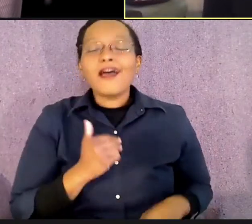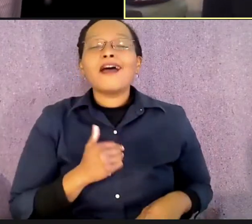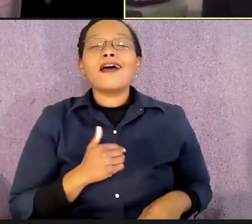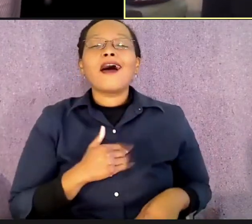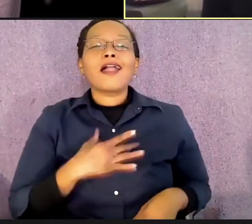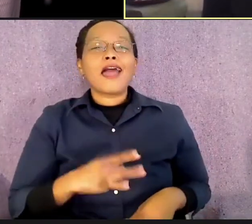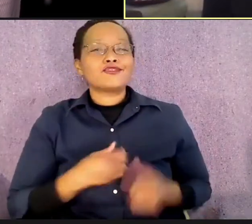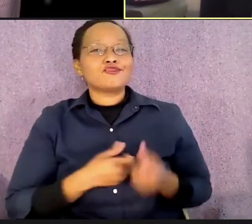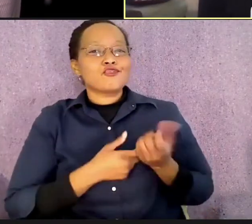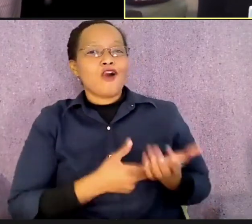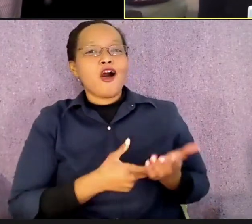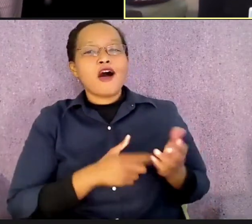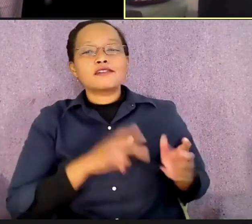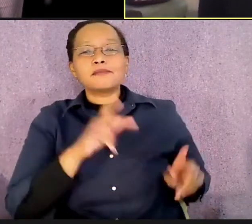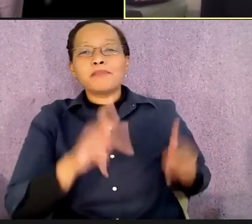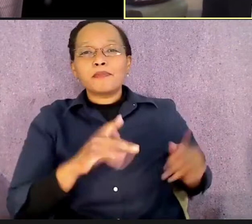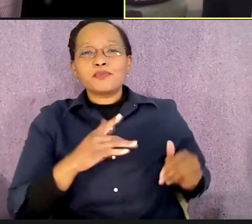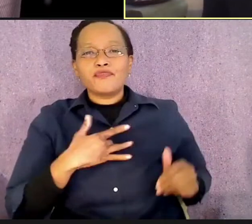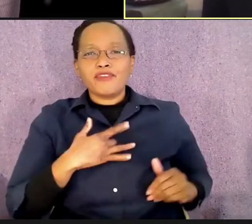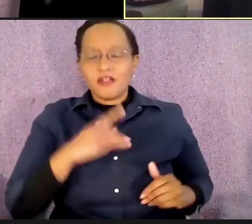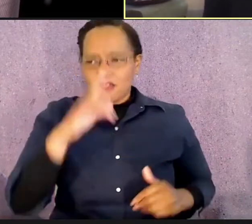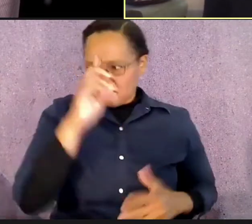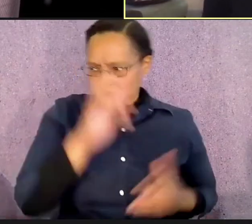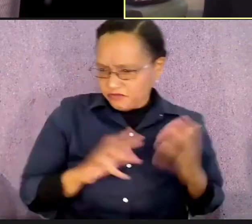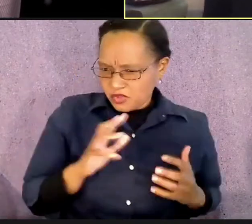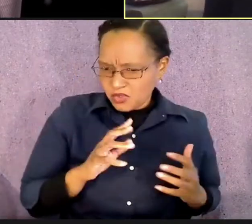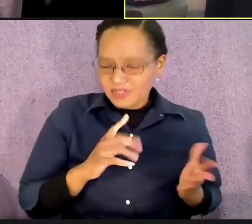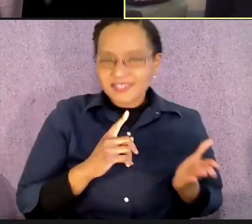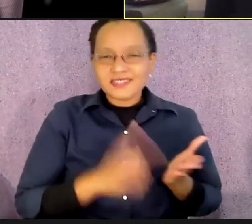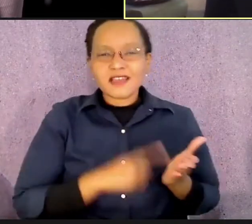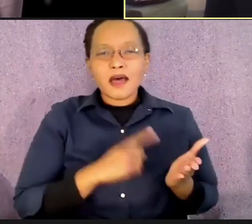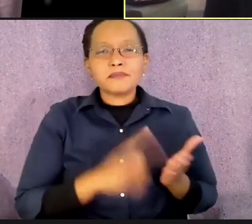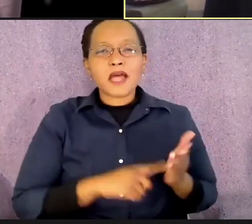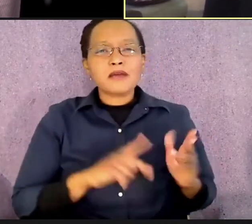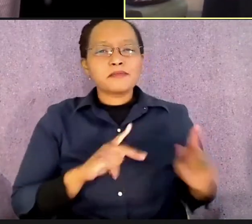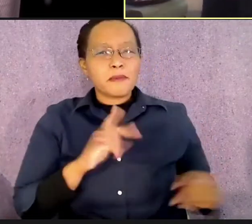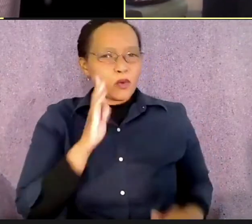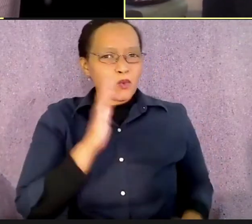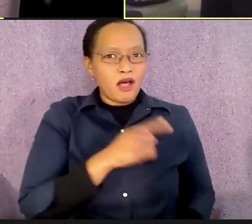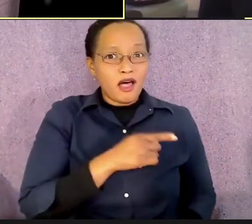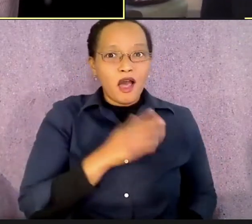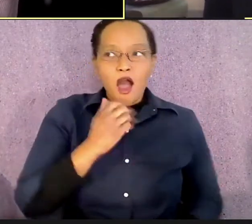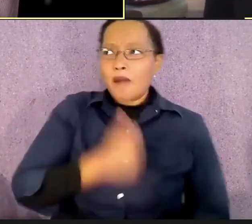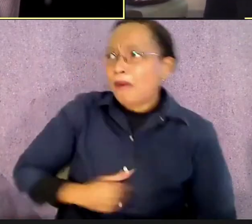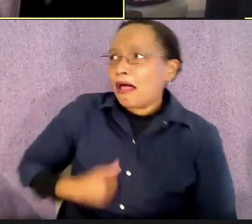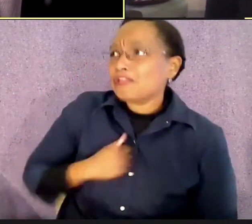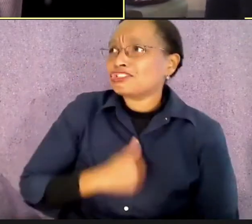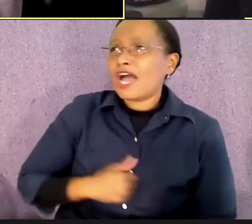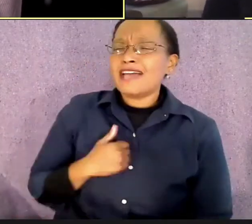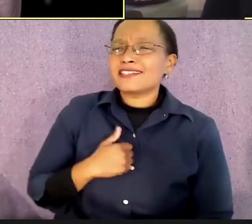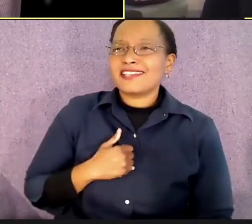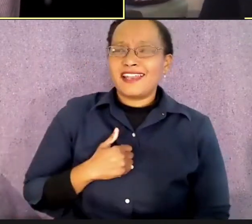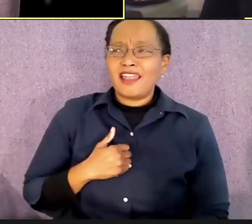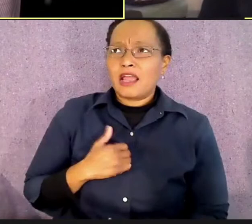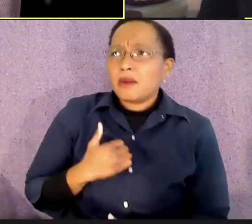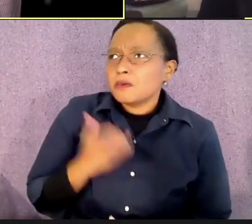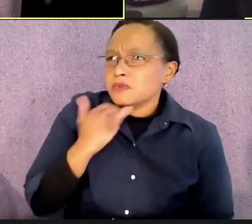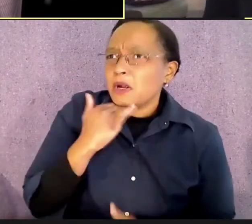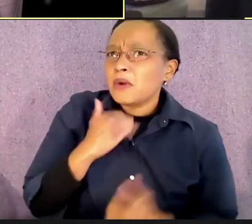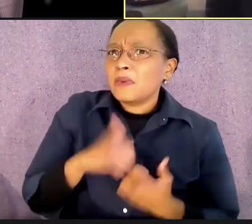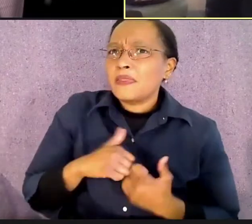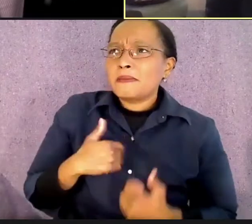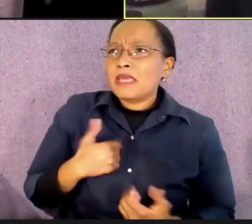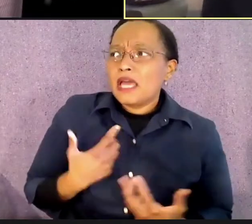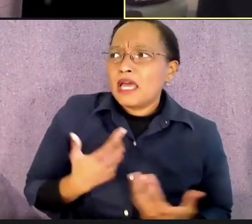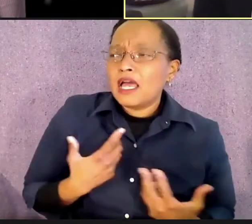confused, or even sometimes make people get to end up apologizing because you're like, what is wrong with you? So, but yeah, I think it's, for me,